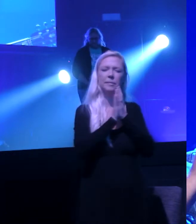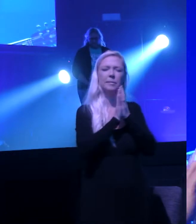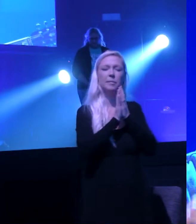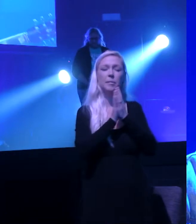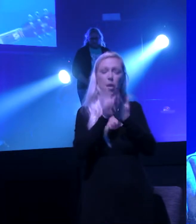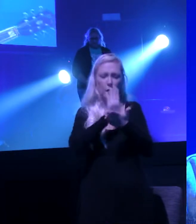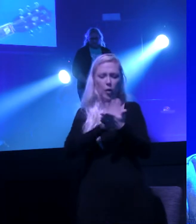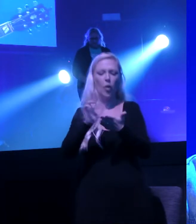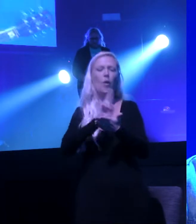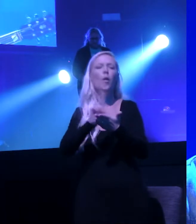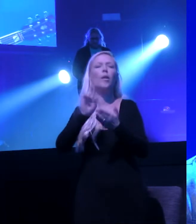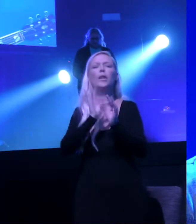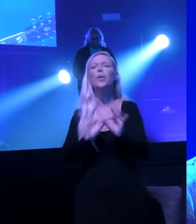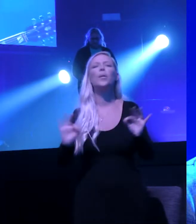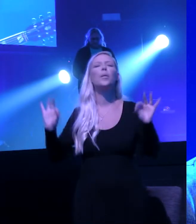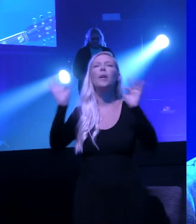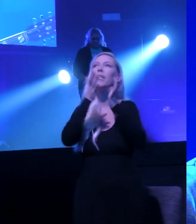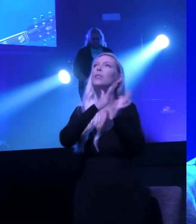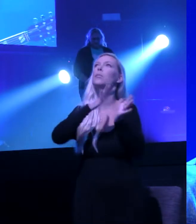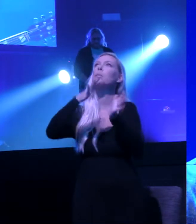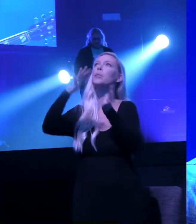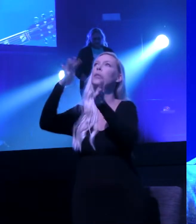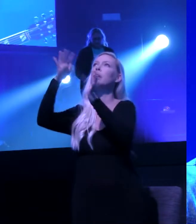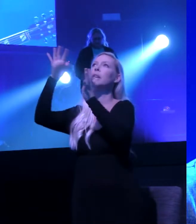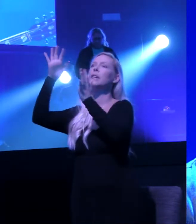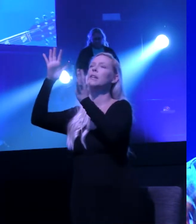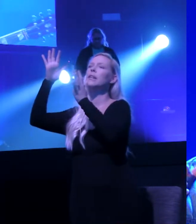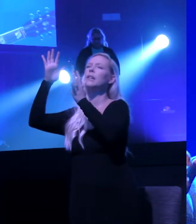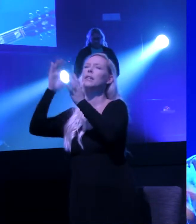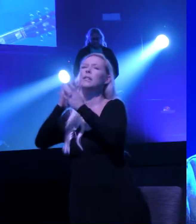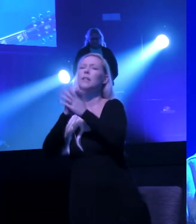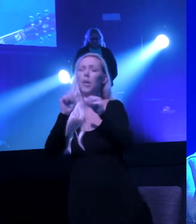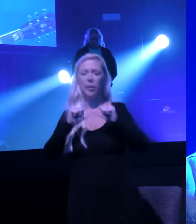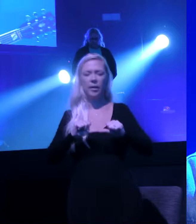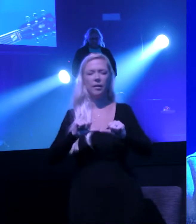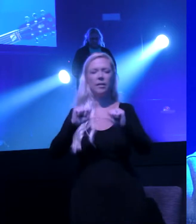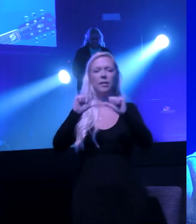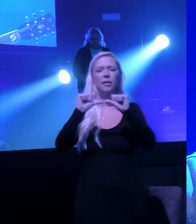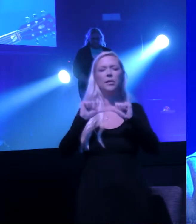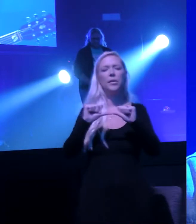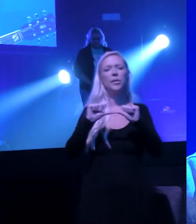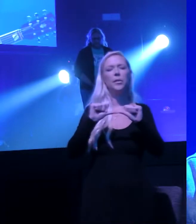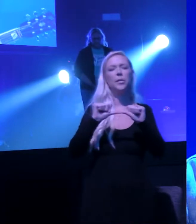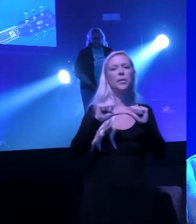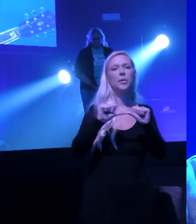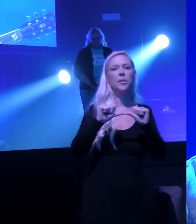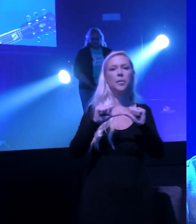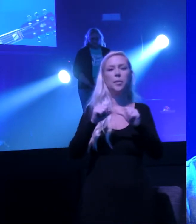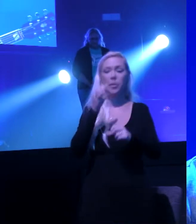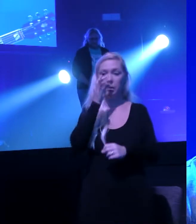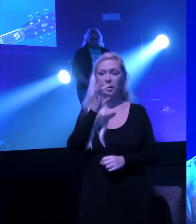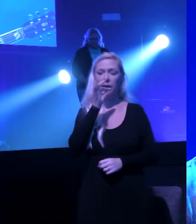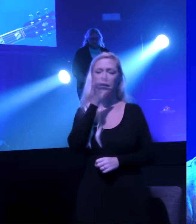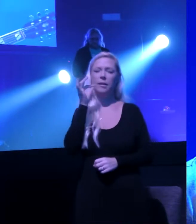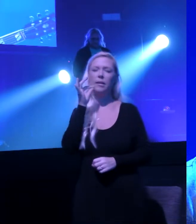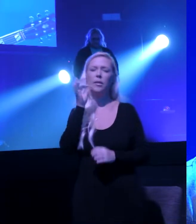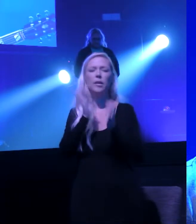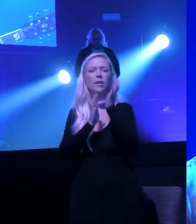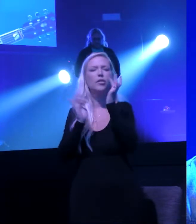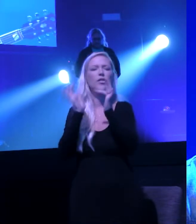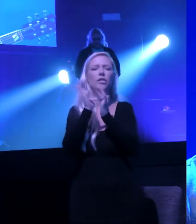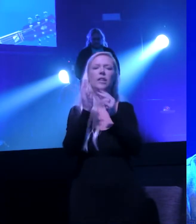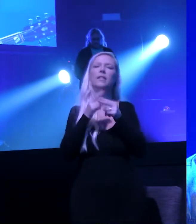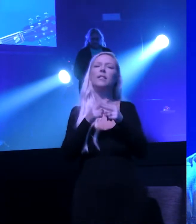You're holy and you're worthy to be praised. And so we just continue in that right now as we take communion. It's in Jesus'